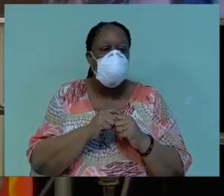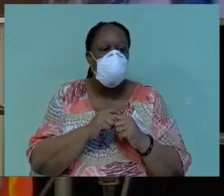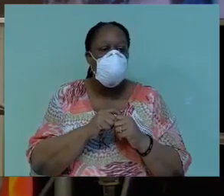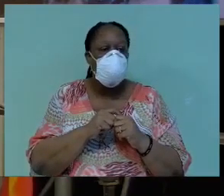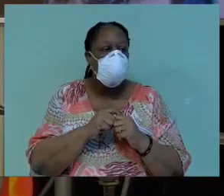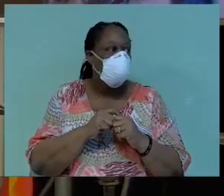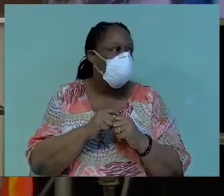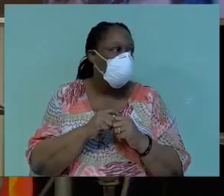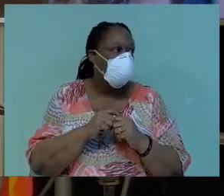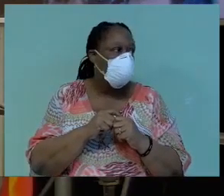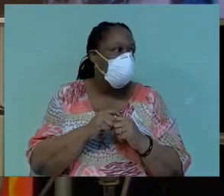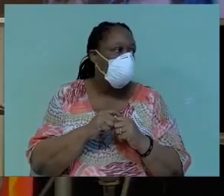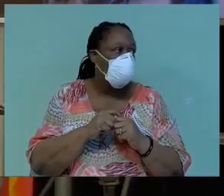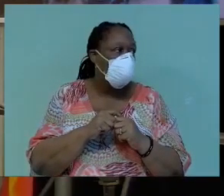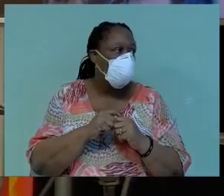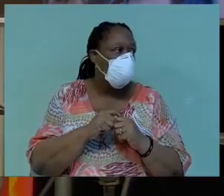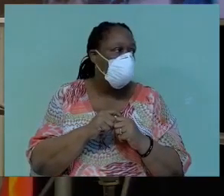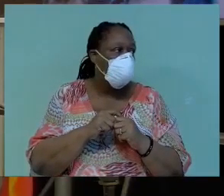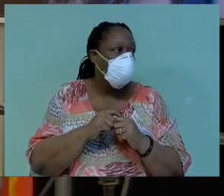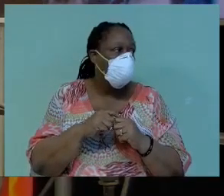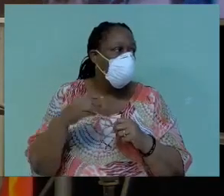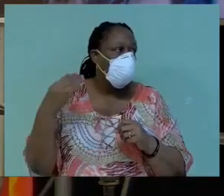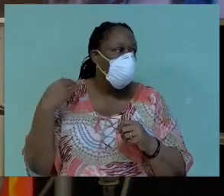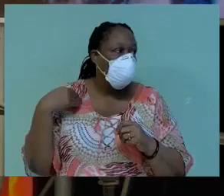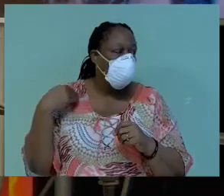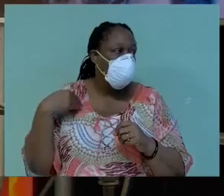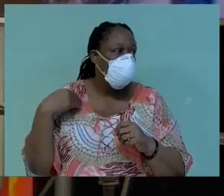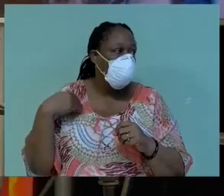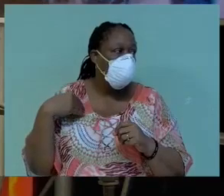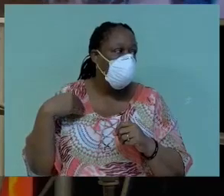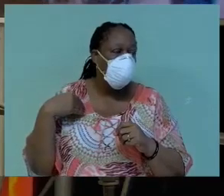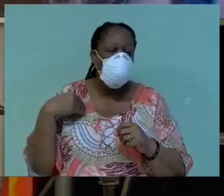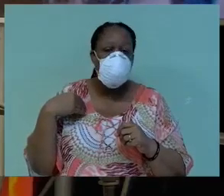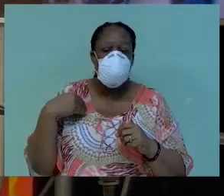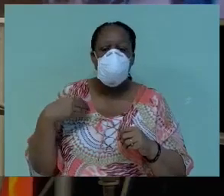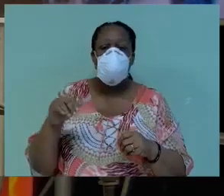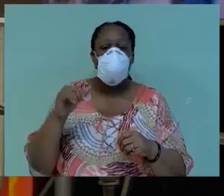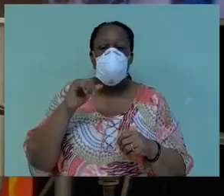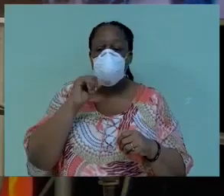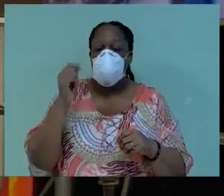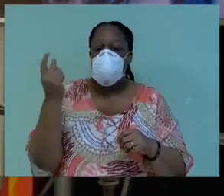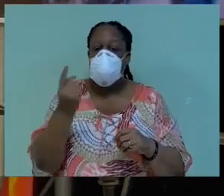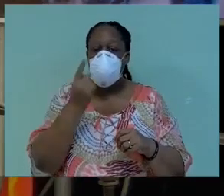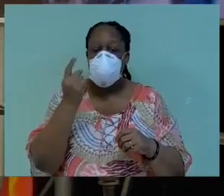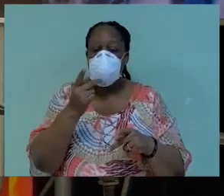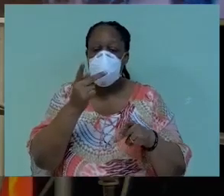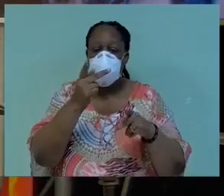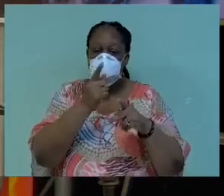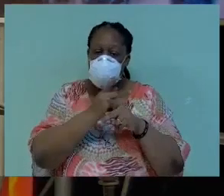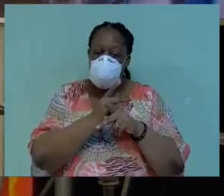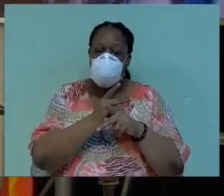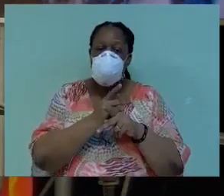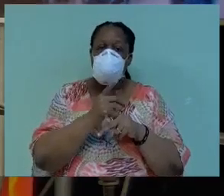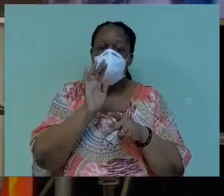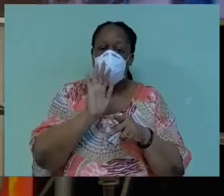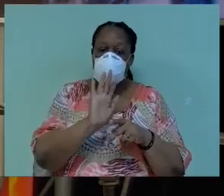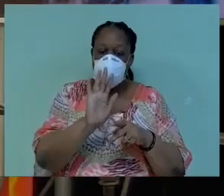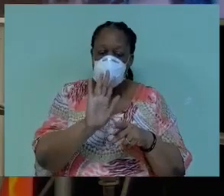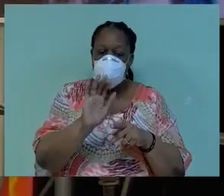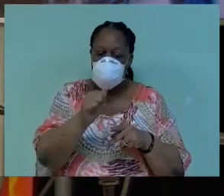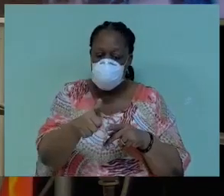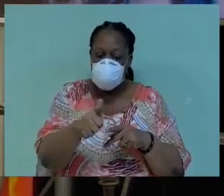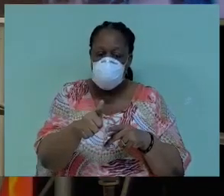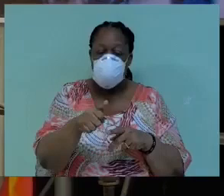persons. And the purpose of using that is not necessarily to protect yourself, but to protect others from the